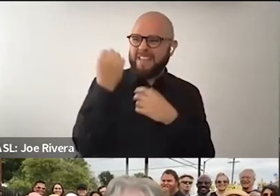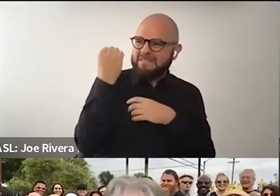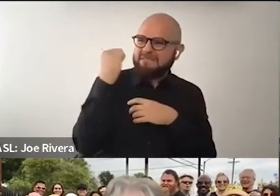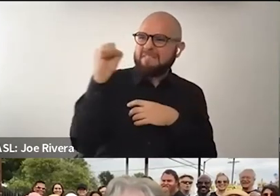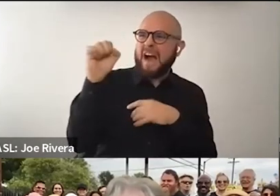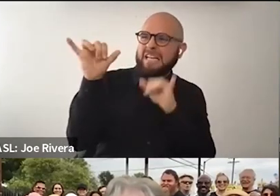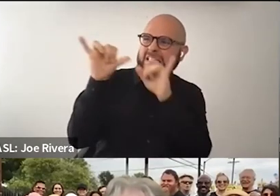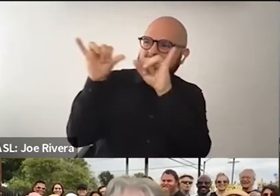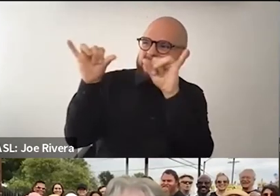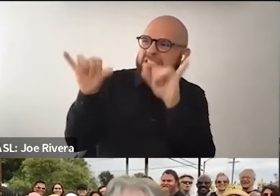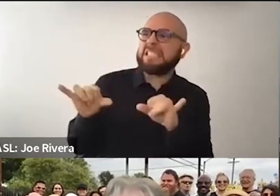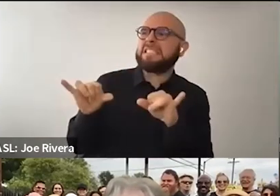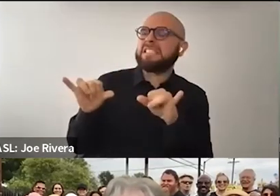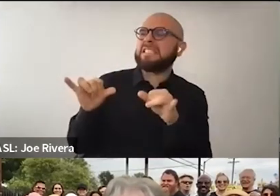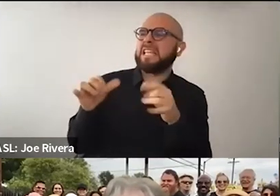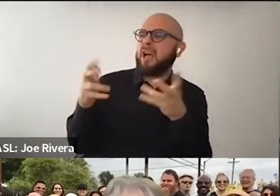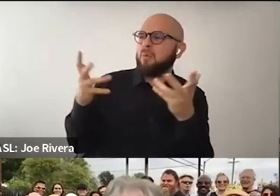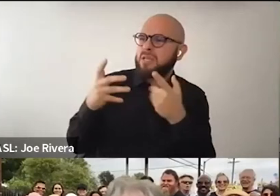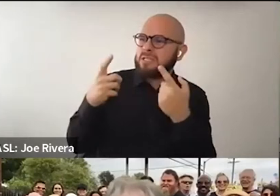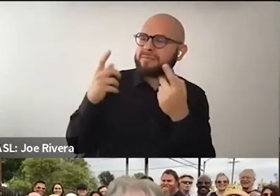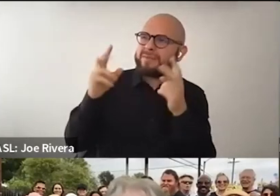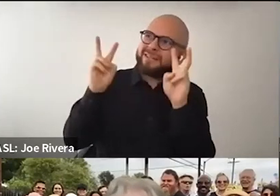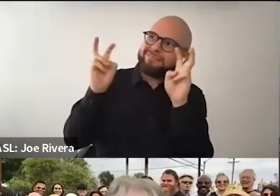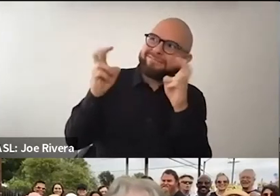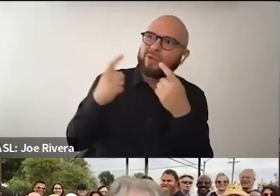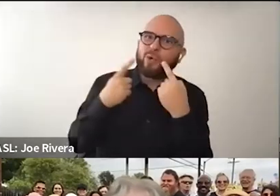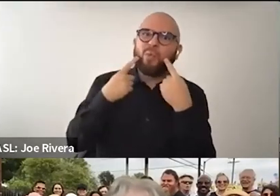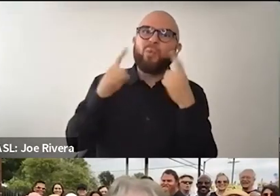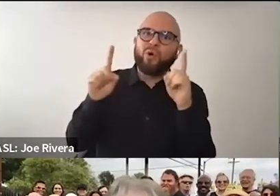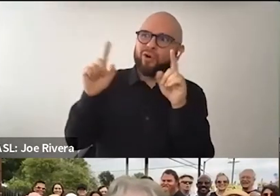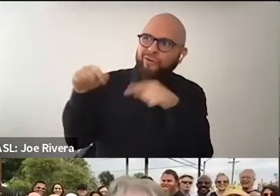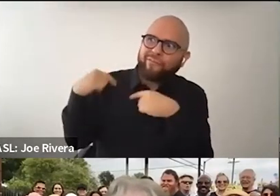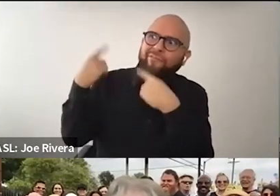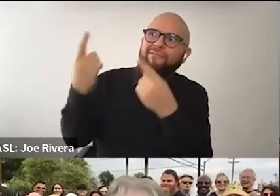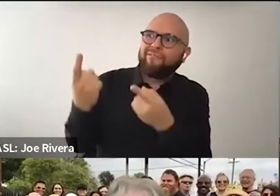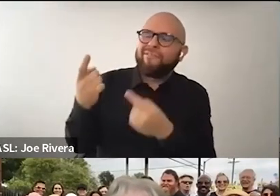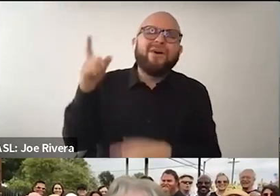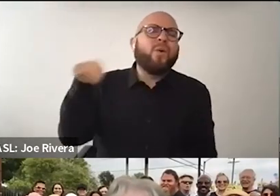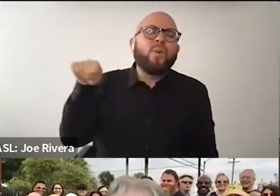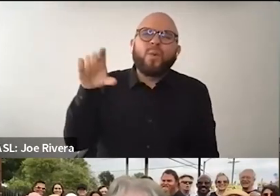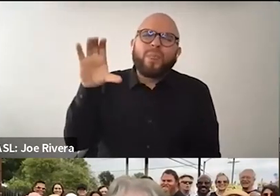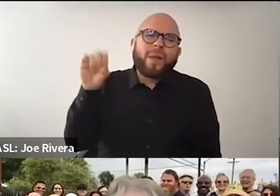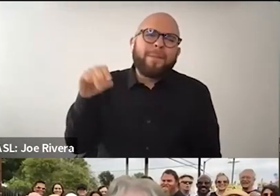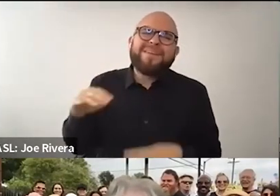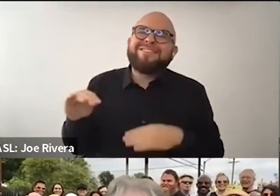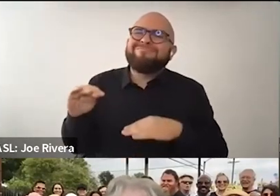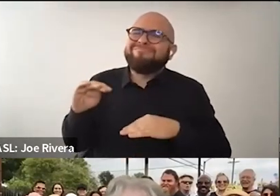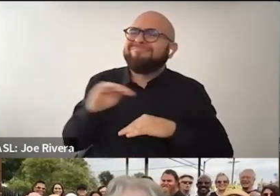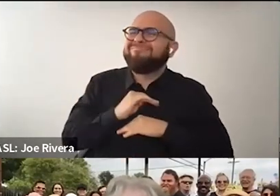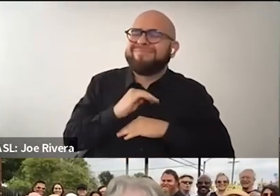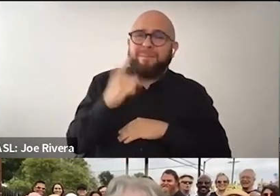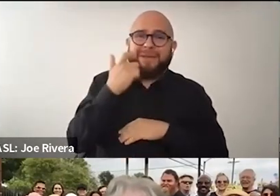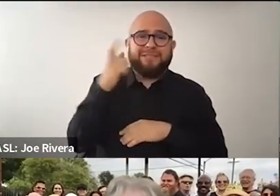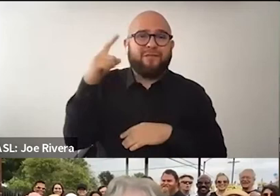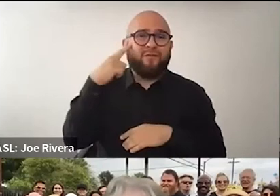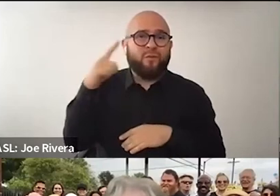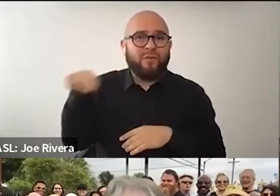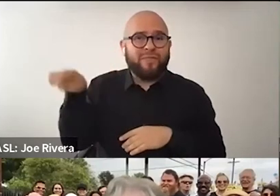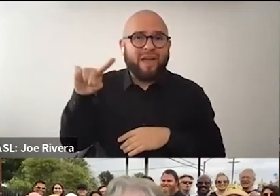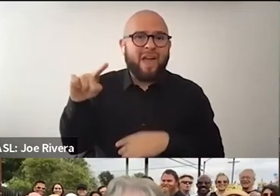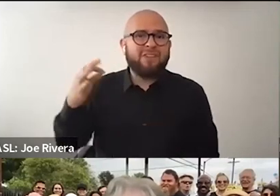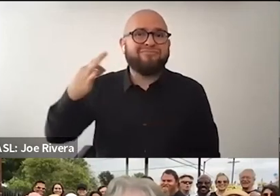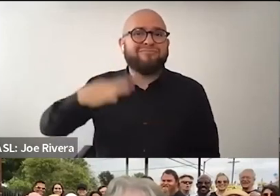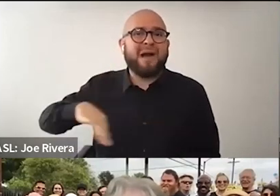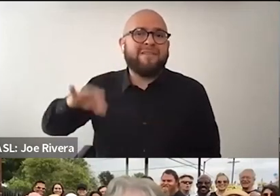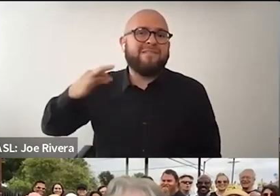works for the companies. They're happy. They're happy to stay there, and they're going to do everything. And explaining that